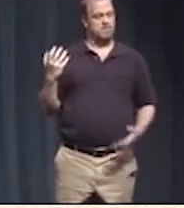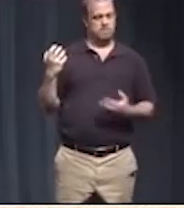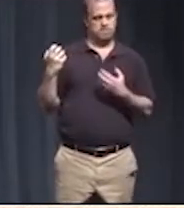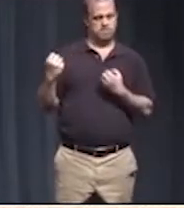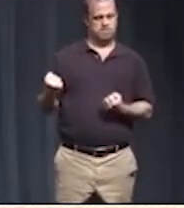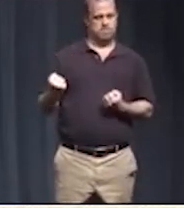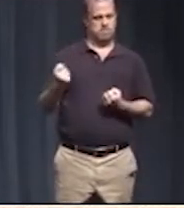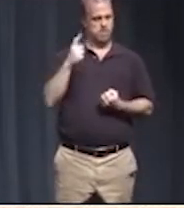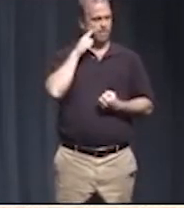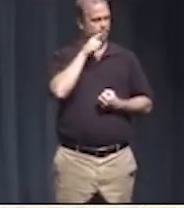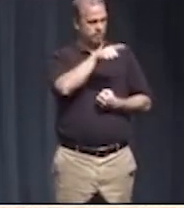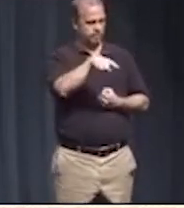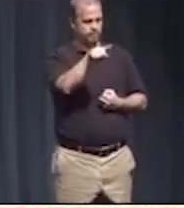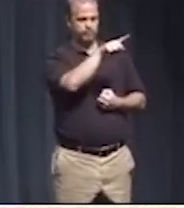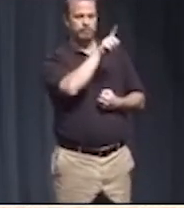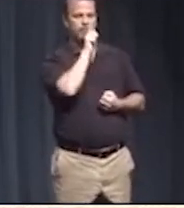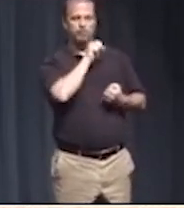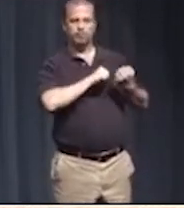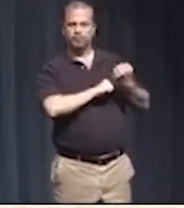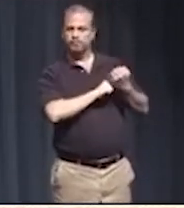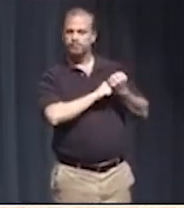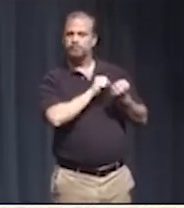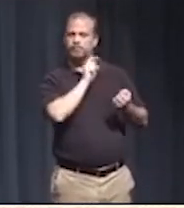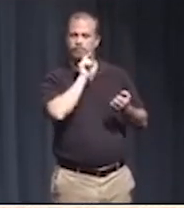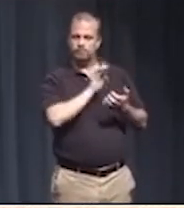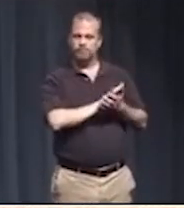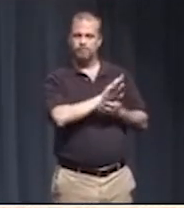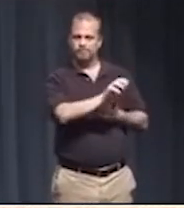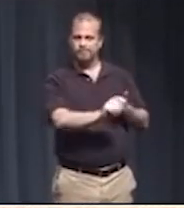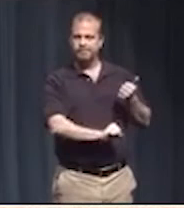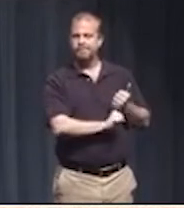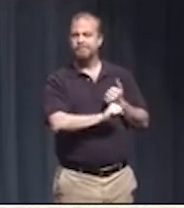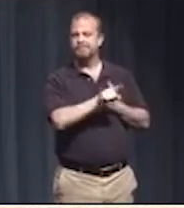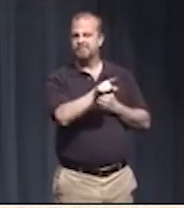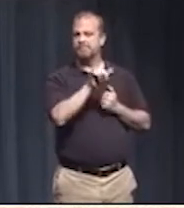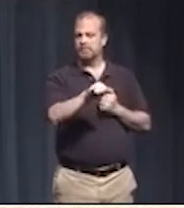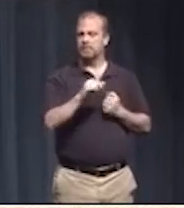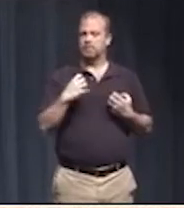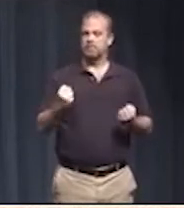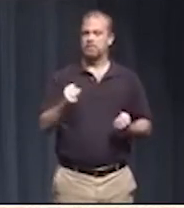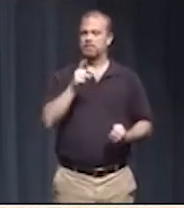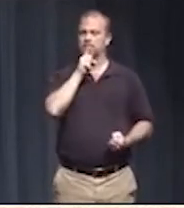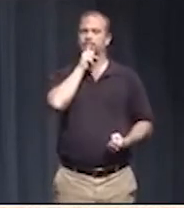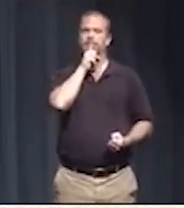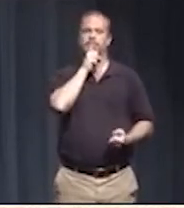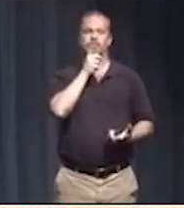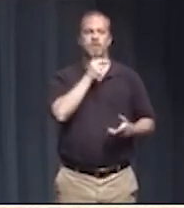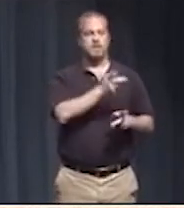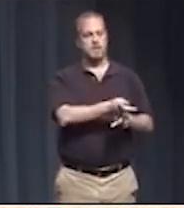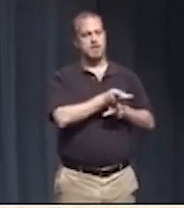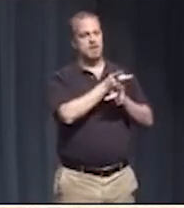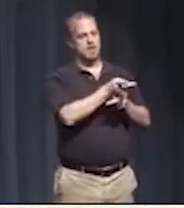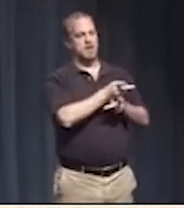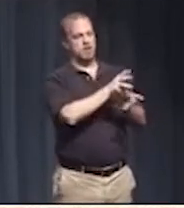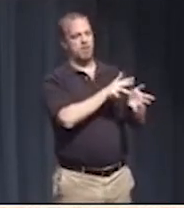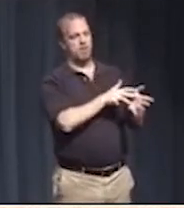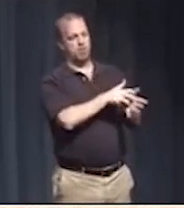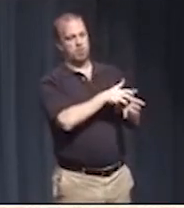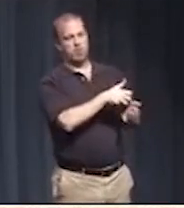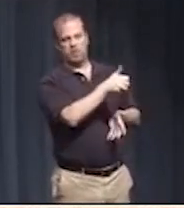for our significant others, for our spouses, for our women. It's our job to take care of the weaker